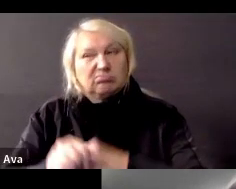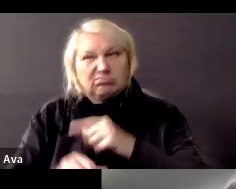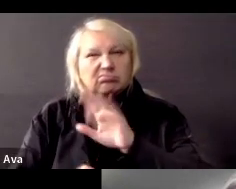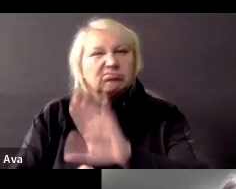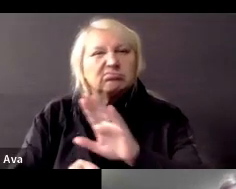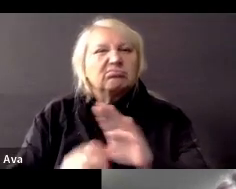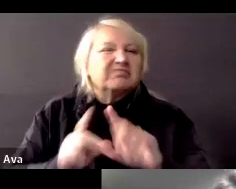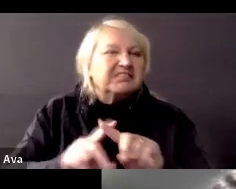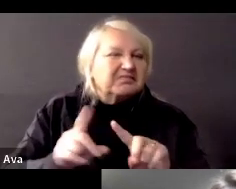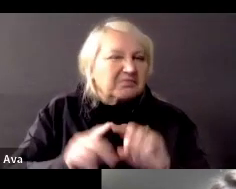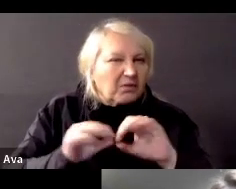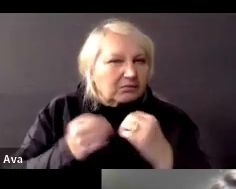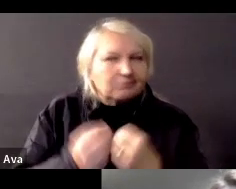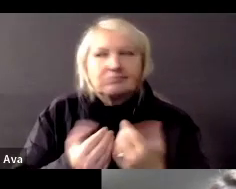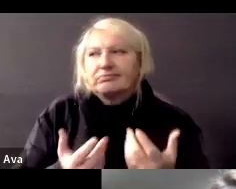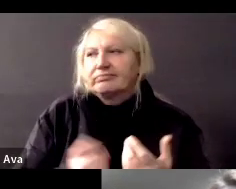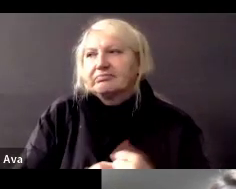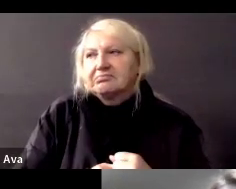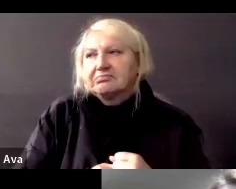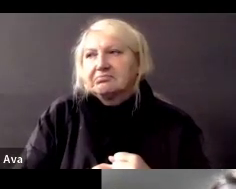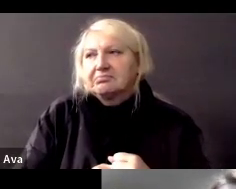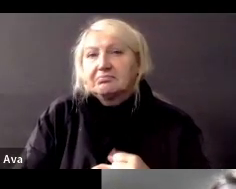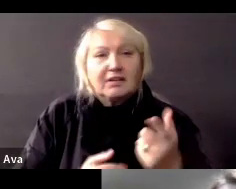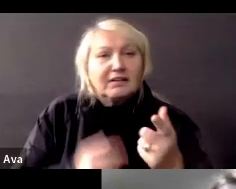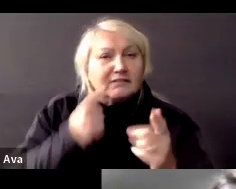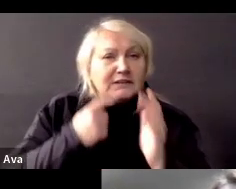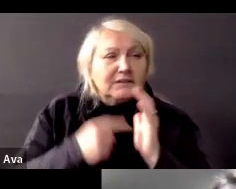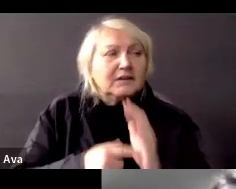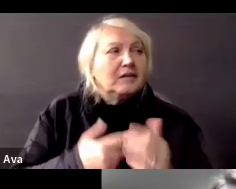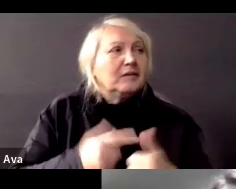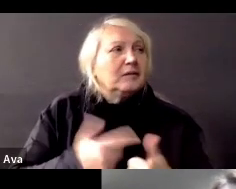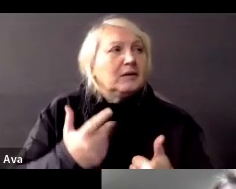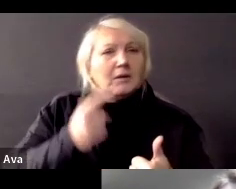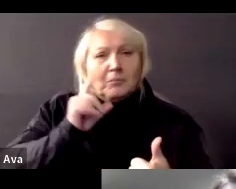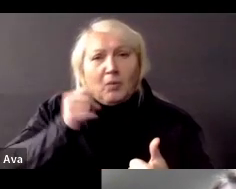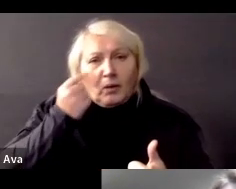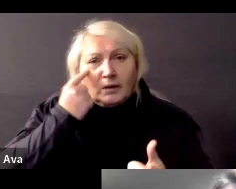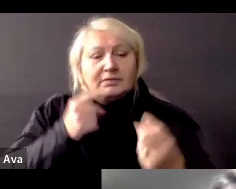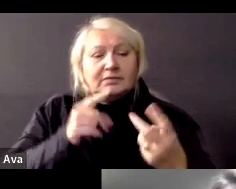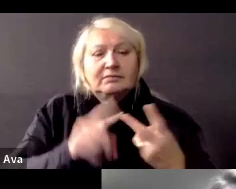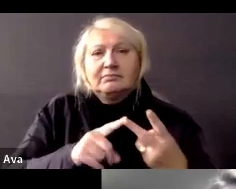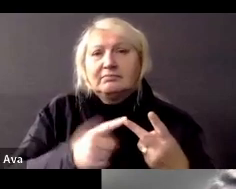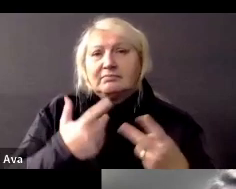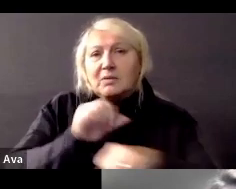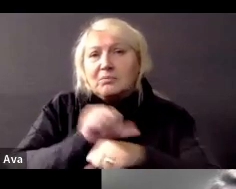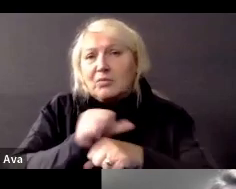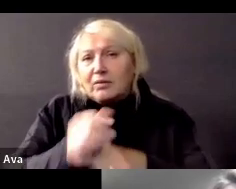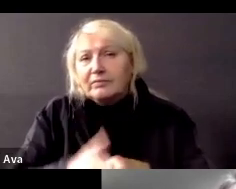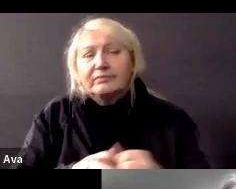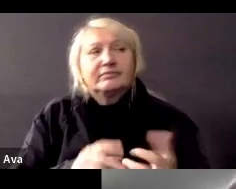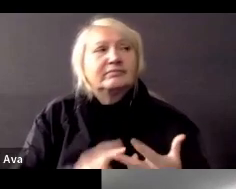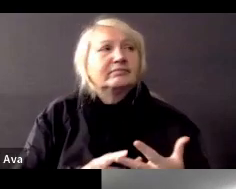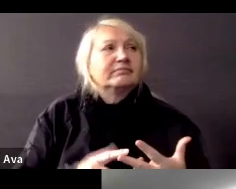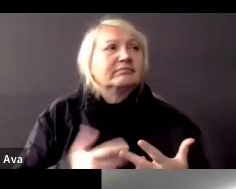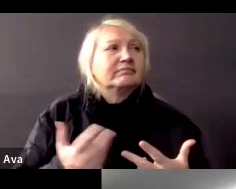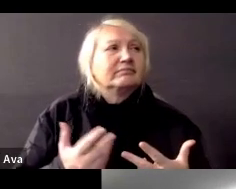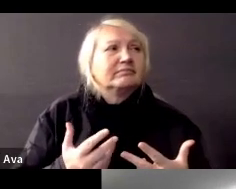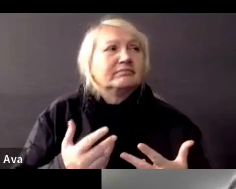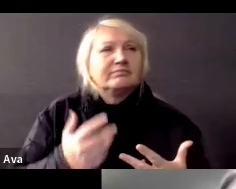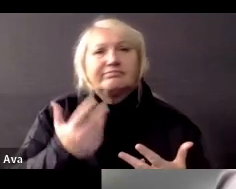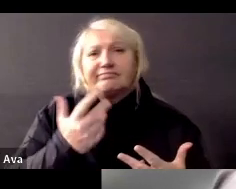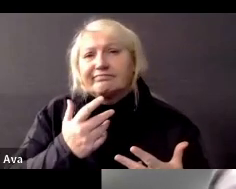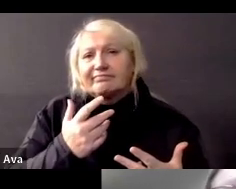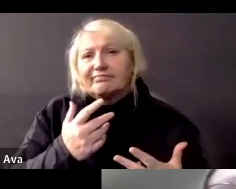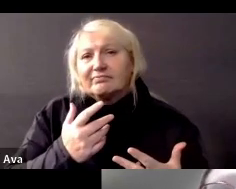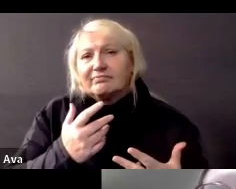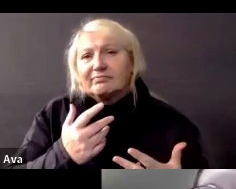it's employers or hospitals, long-term care facilities, schools and